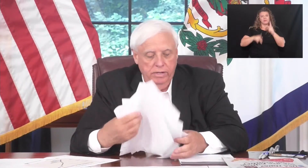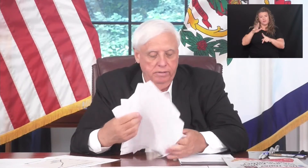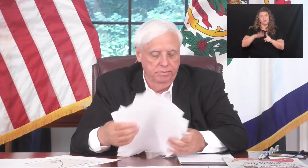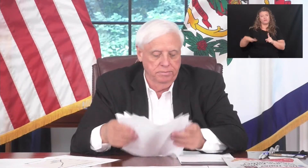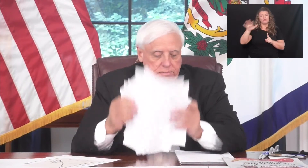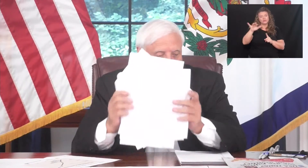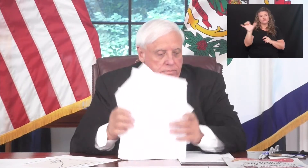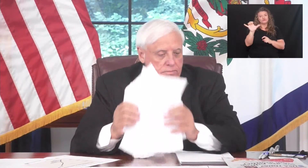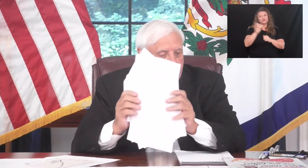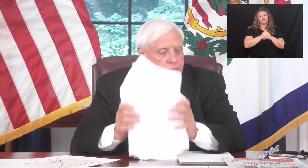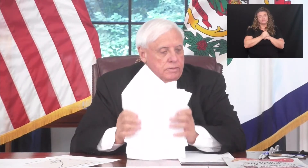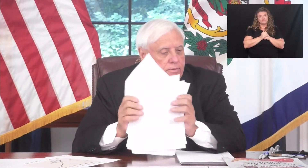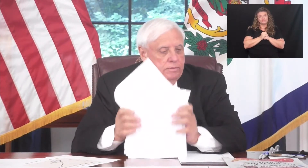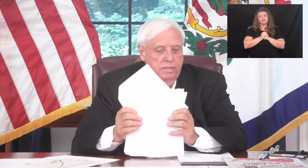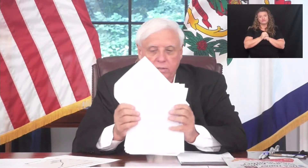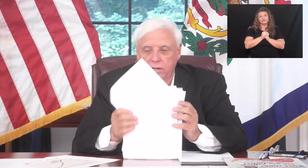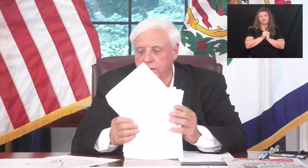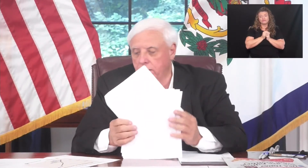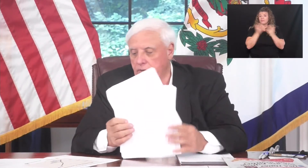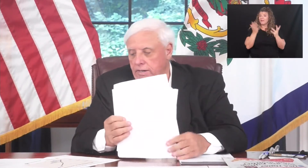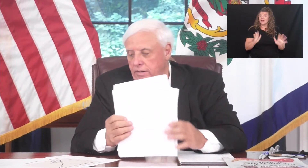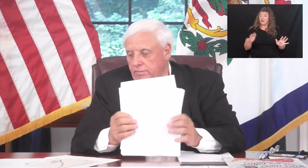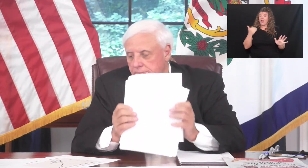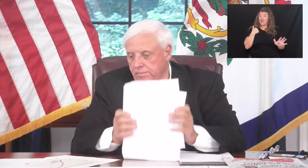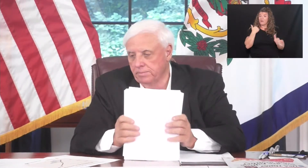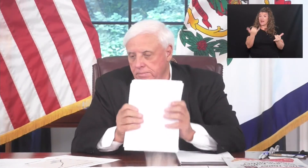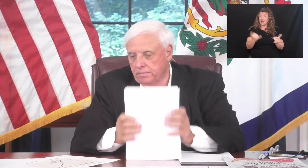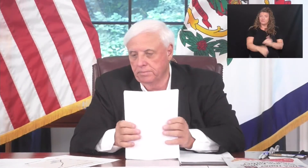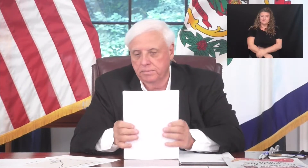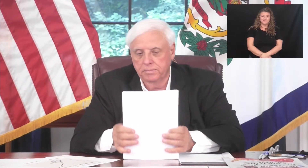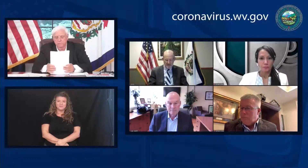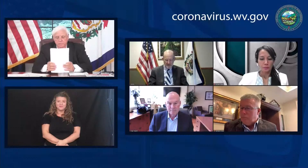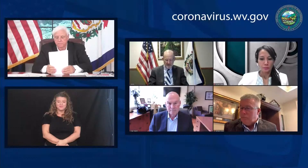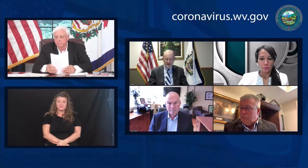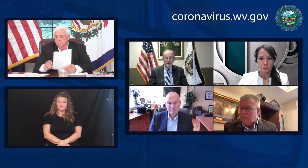just that's all I got right now.